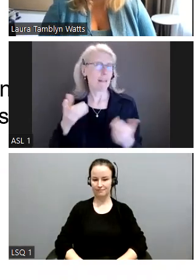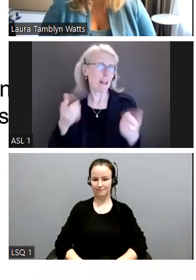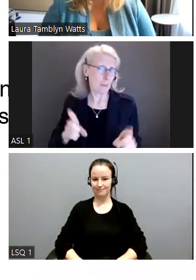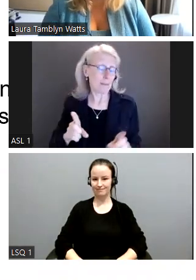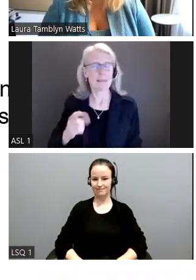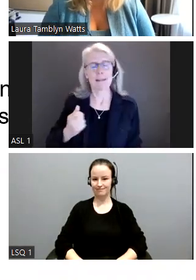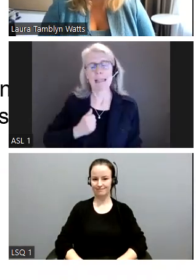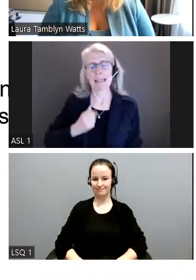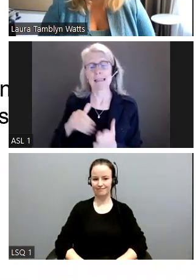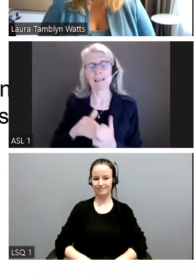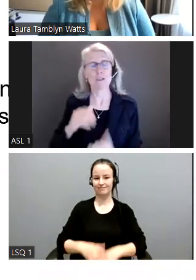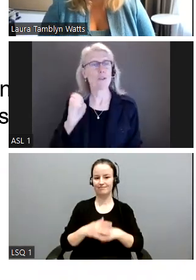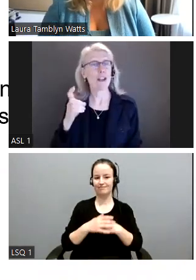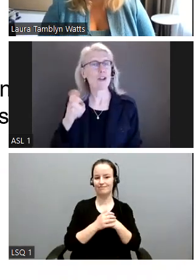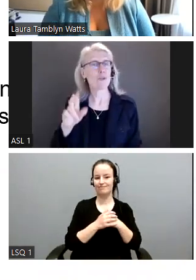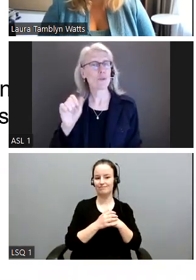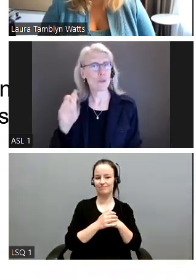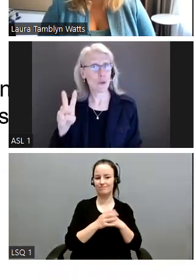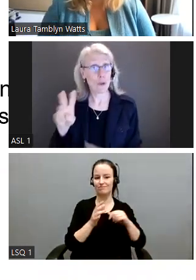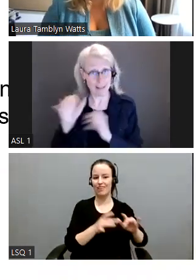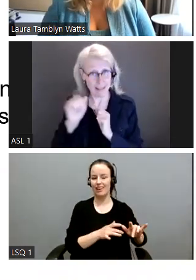different journey, but I hope that my work at